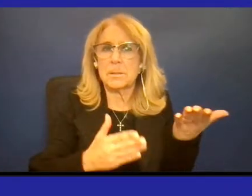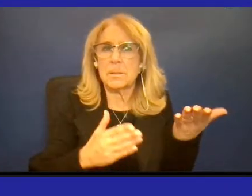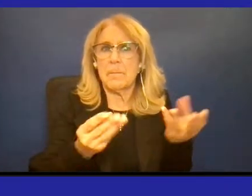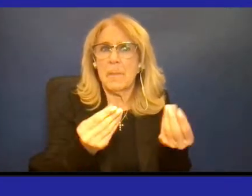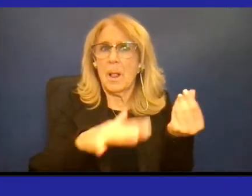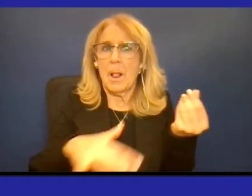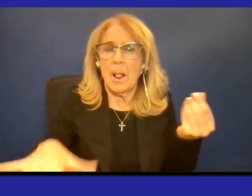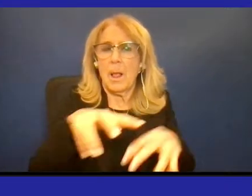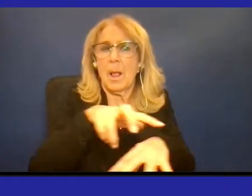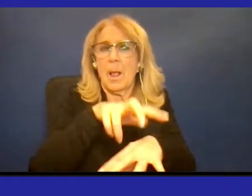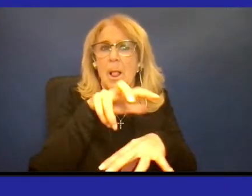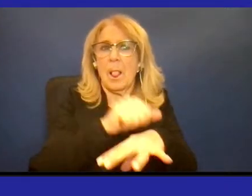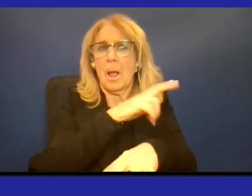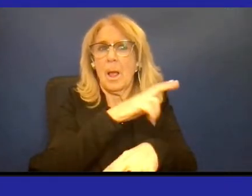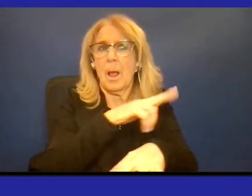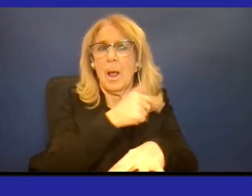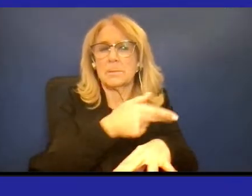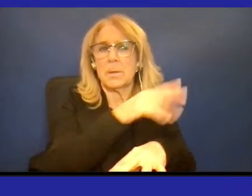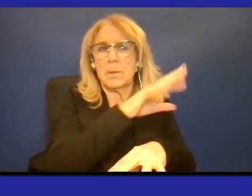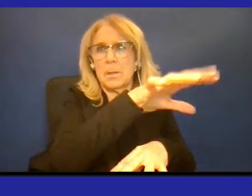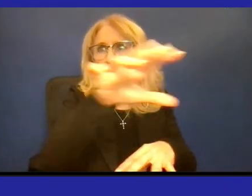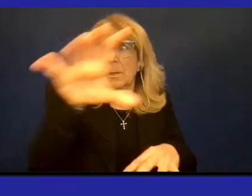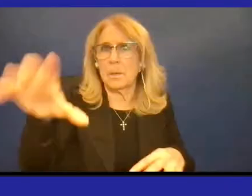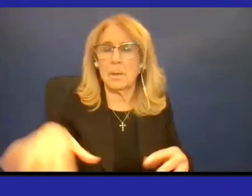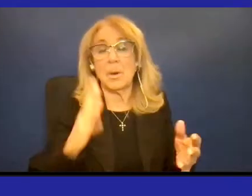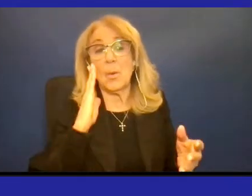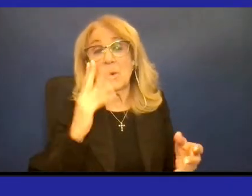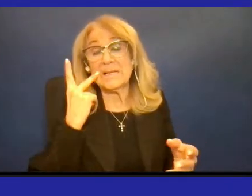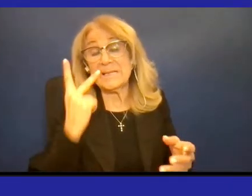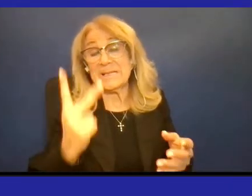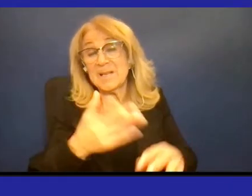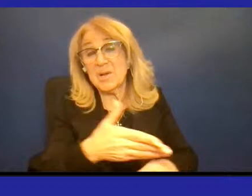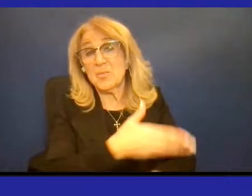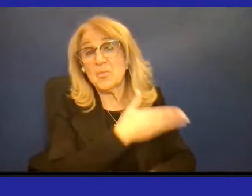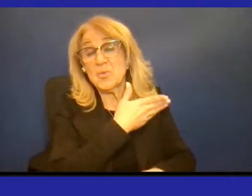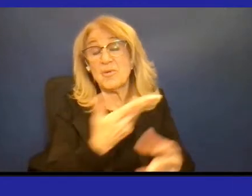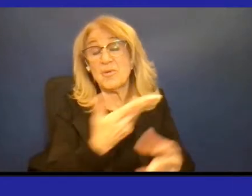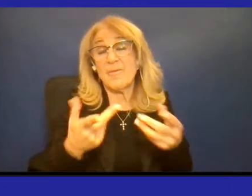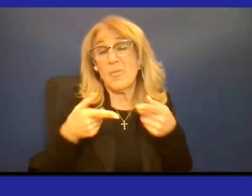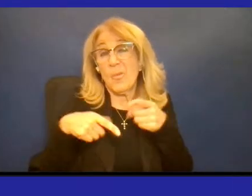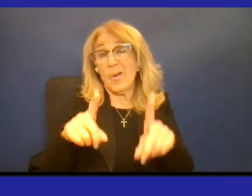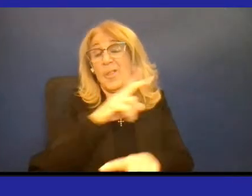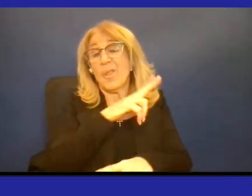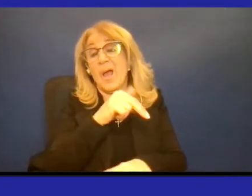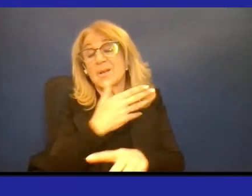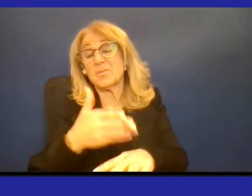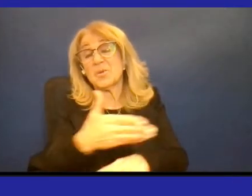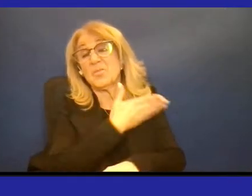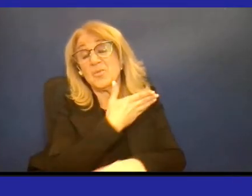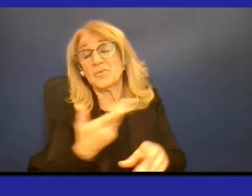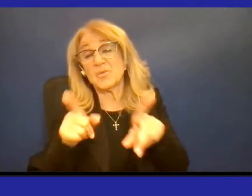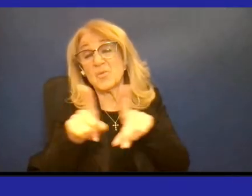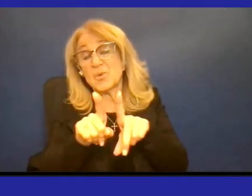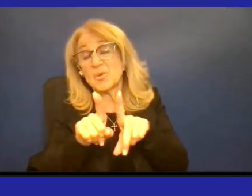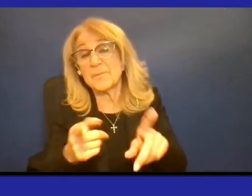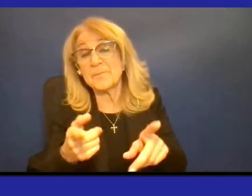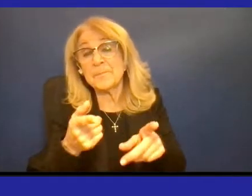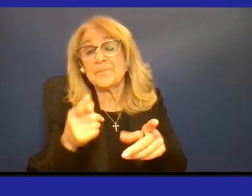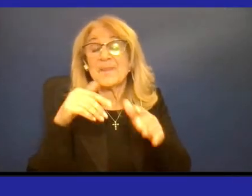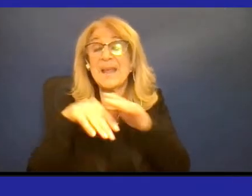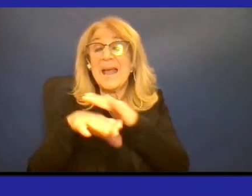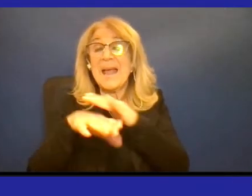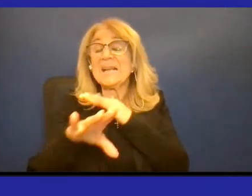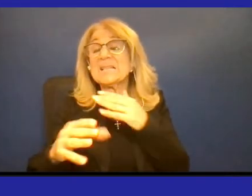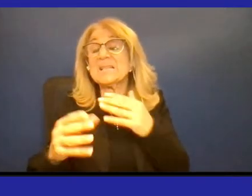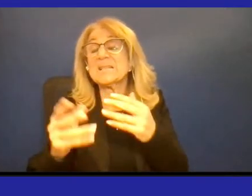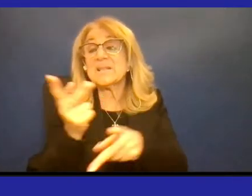experience improve as the flow through the patient through the hospitals improve as well. On access to care, the number